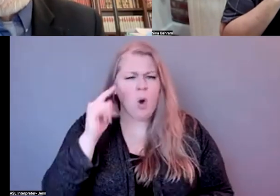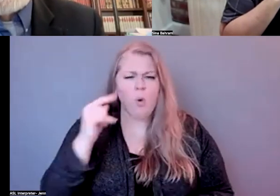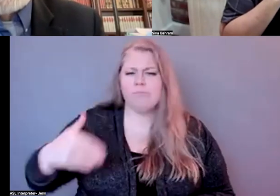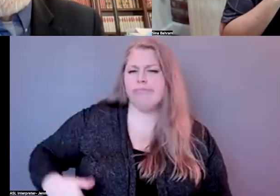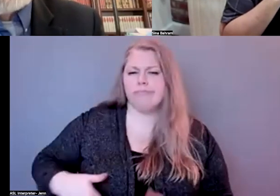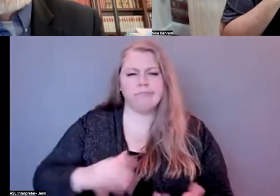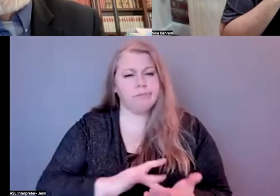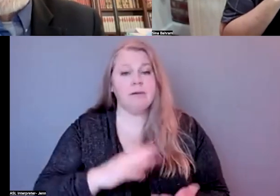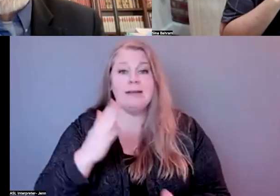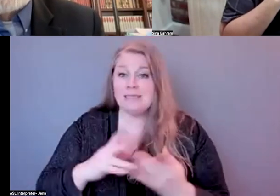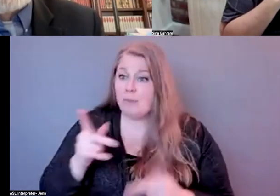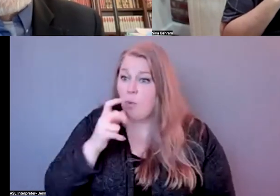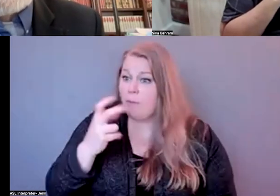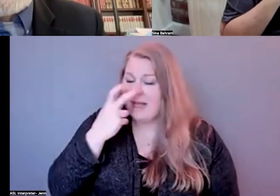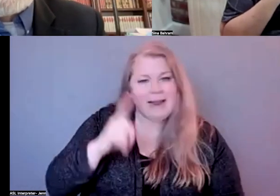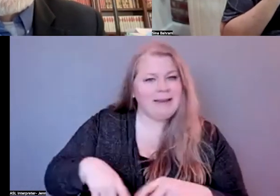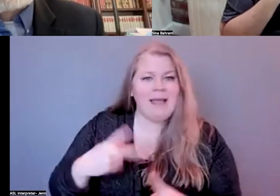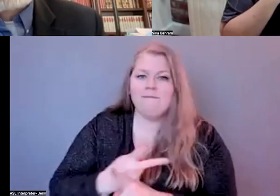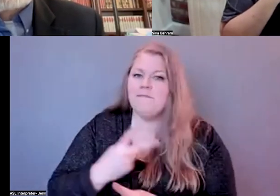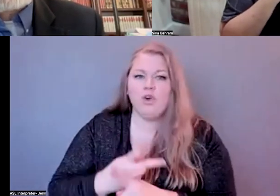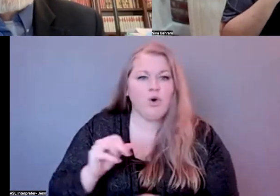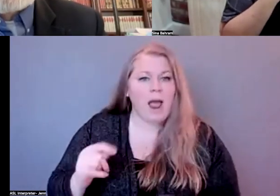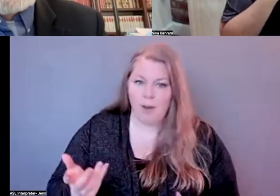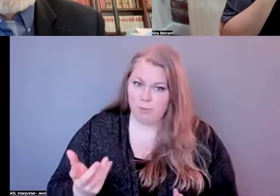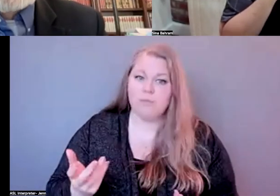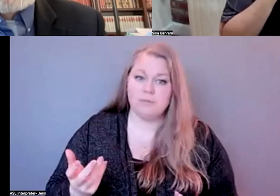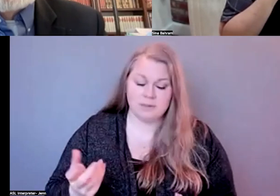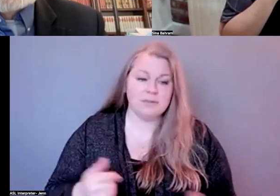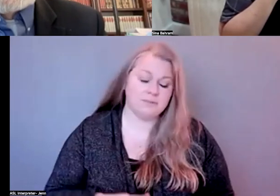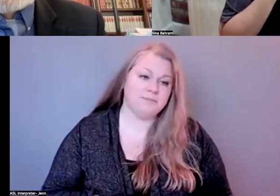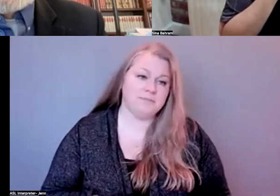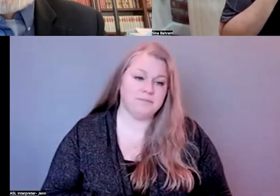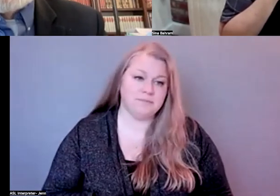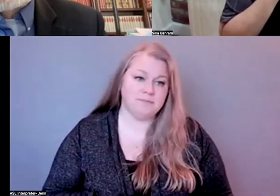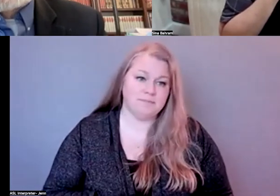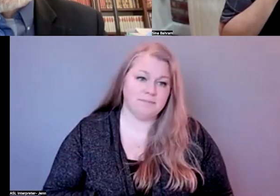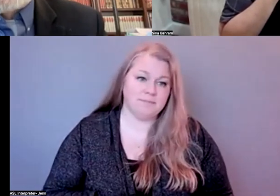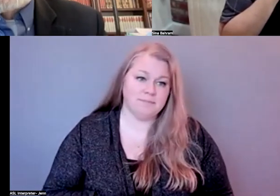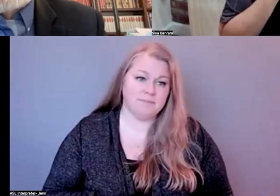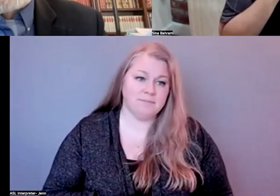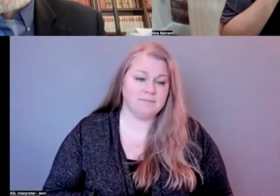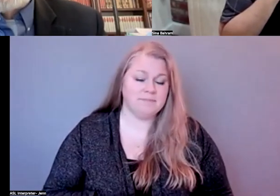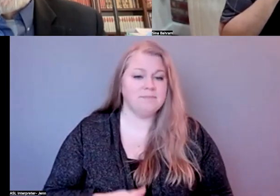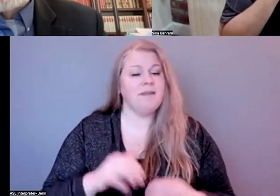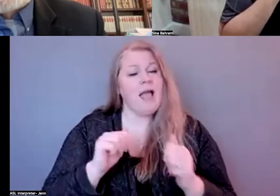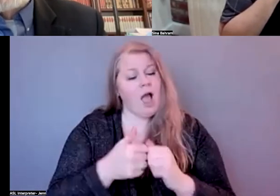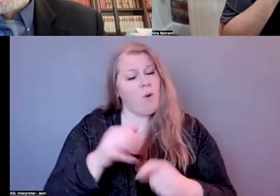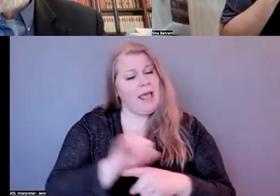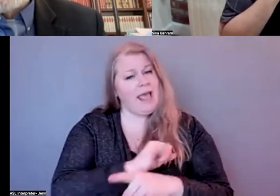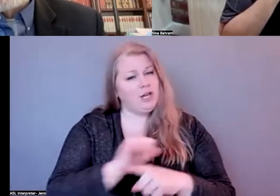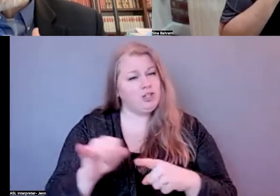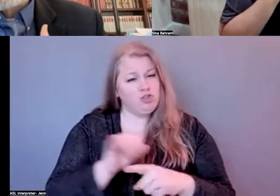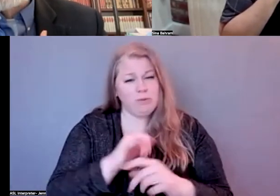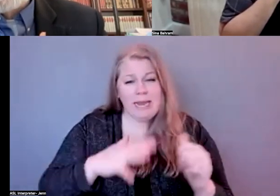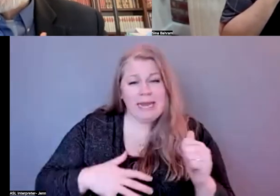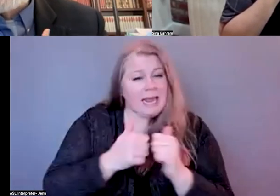people blind who can't figure out how to do that at all. So how will industry keep up and try to